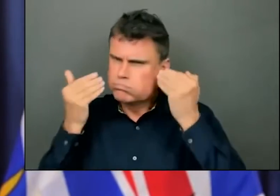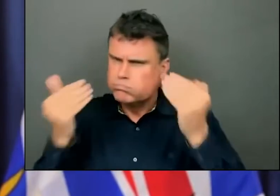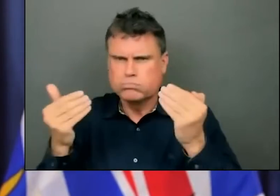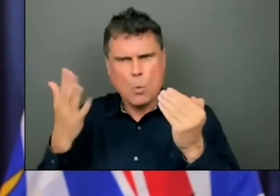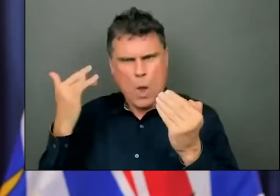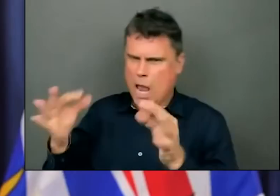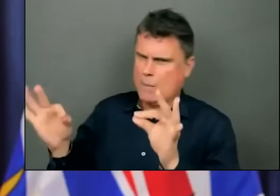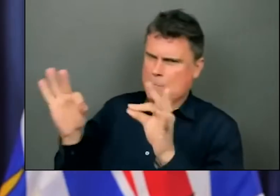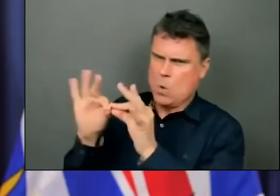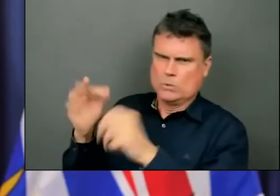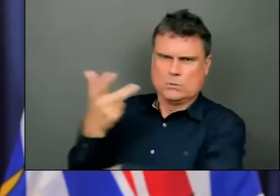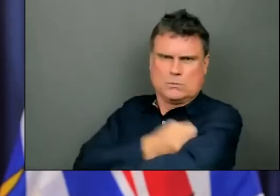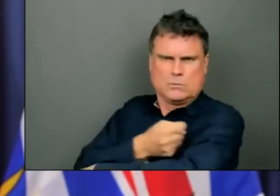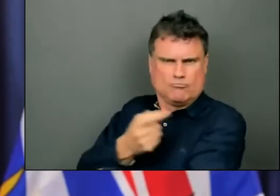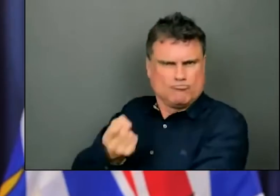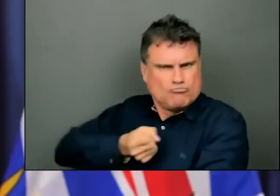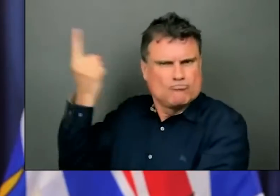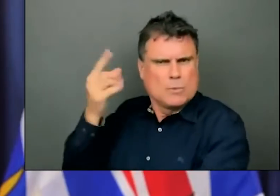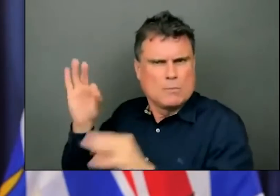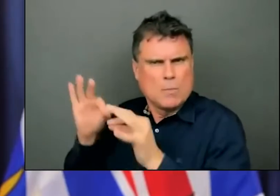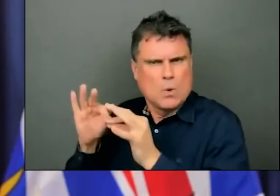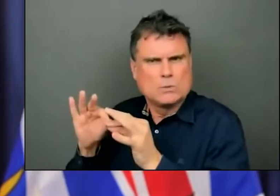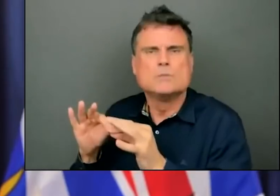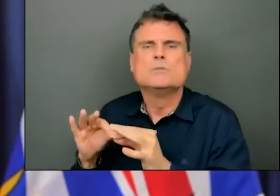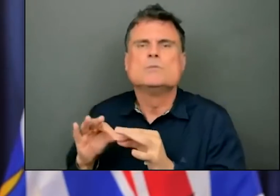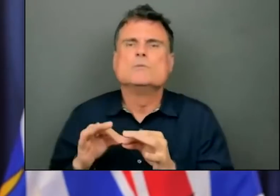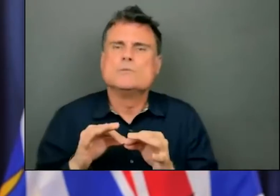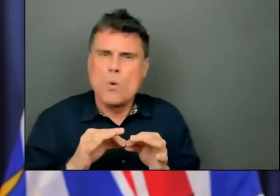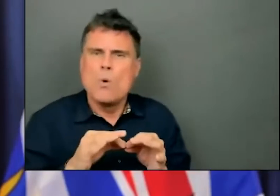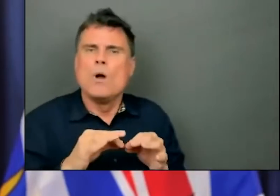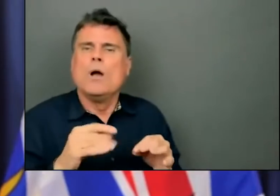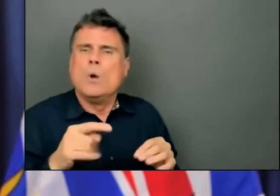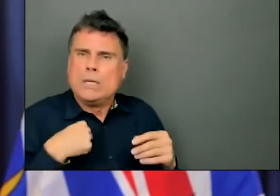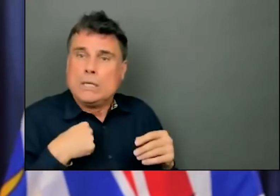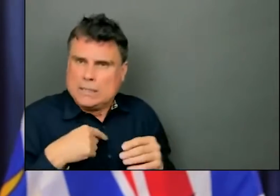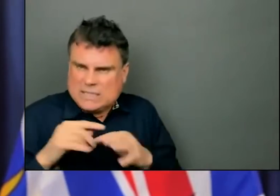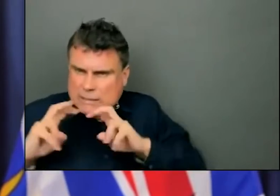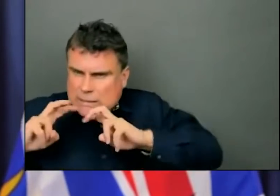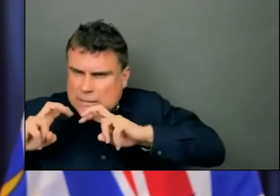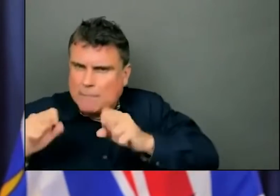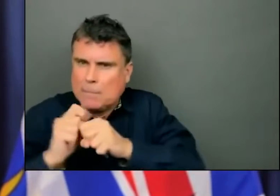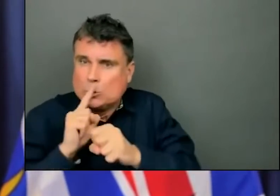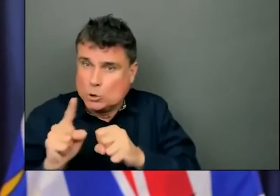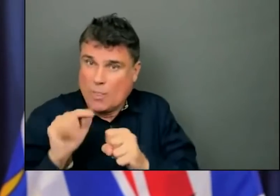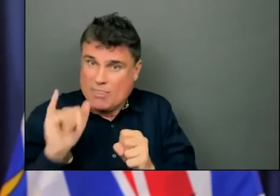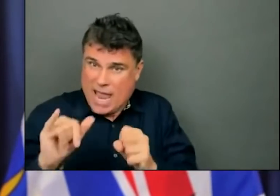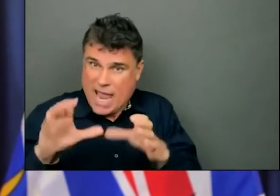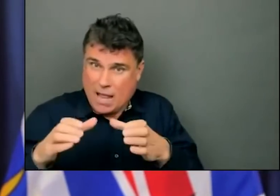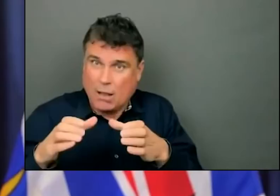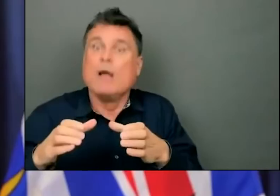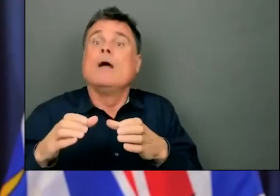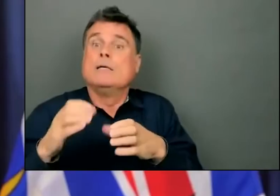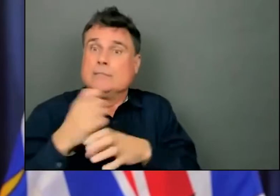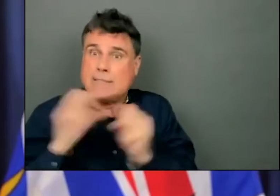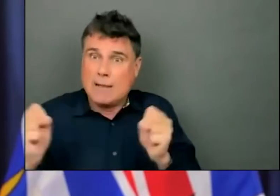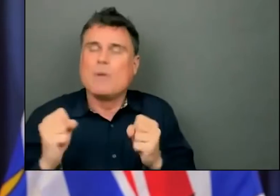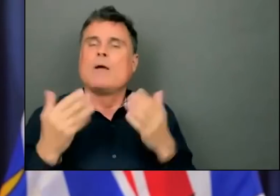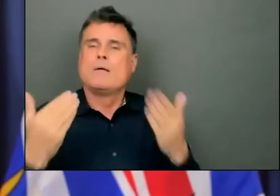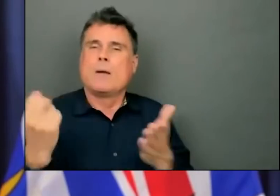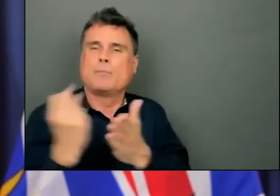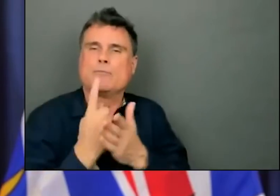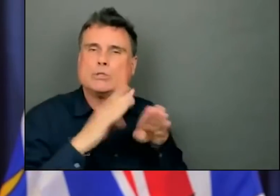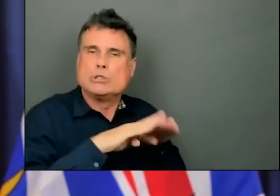pediatric vaccination from 5 to 11. Many parents told us that they wanted to wait a while. Well, 200,000 children